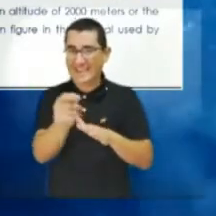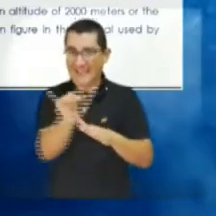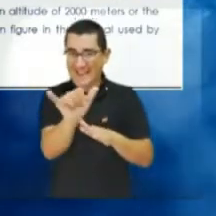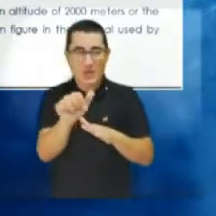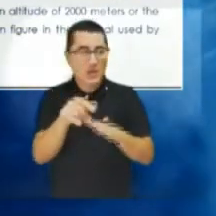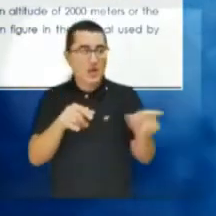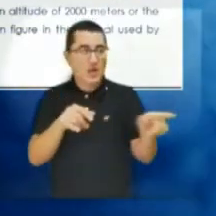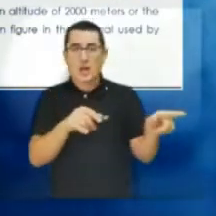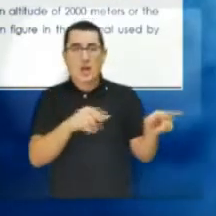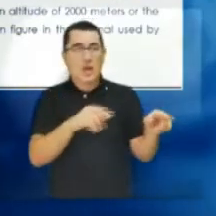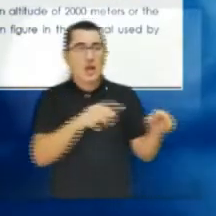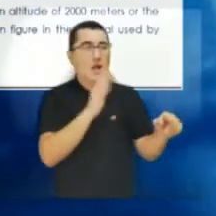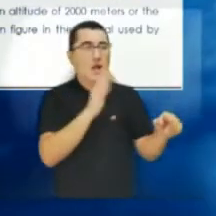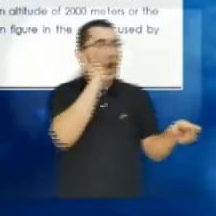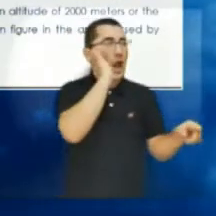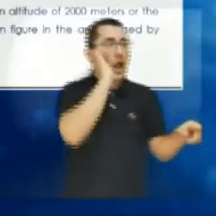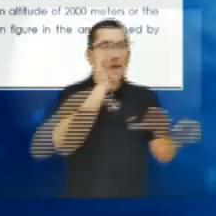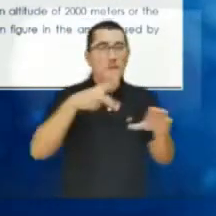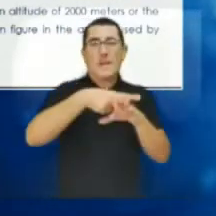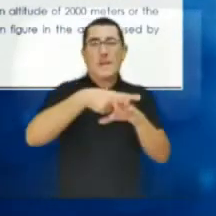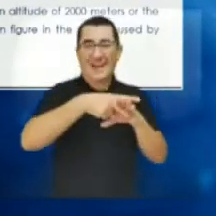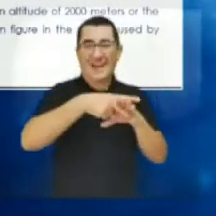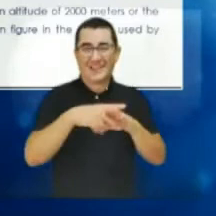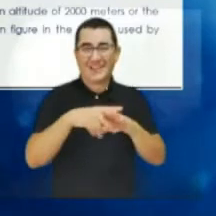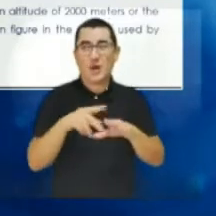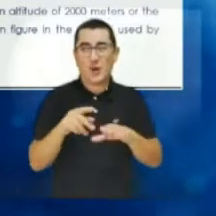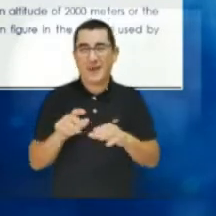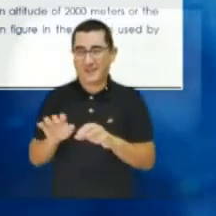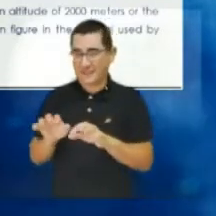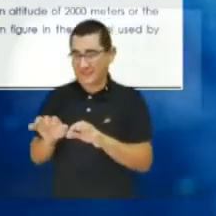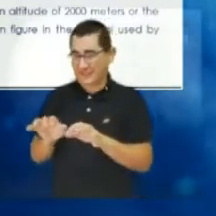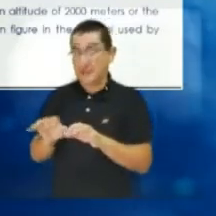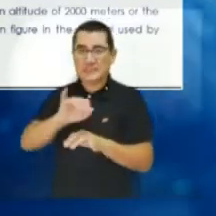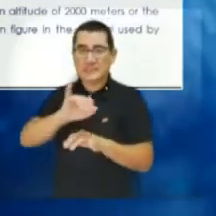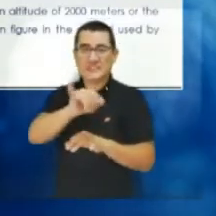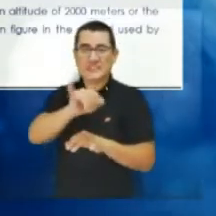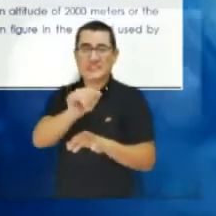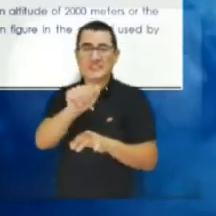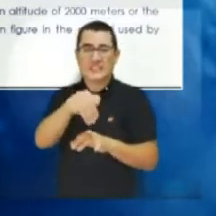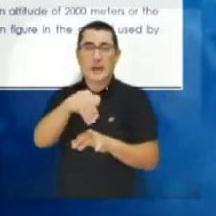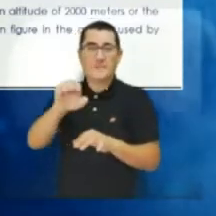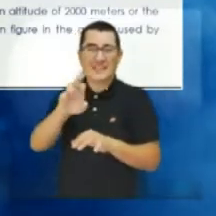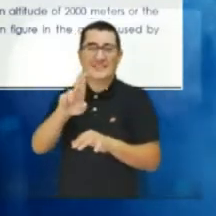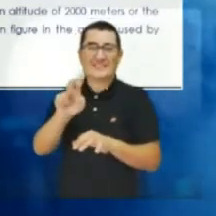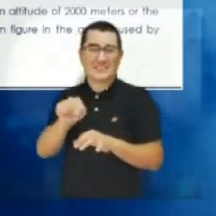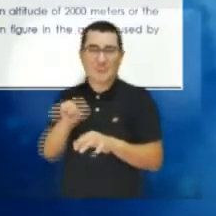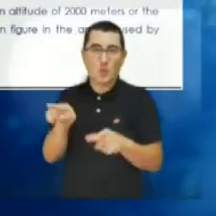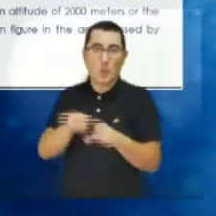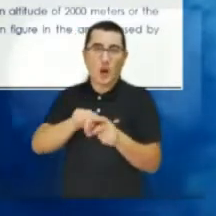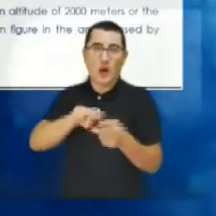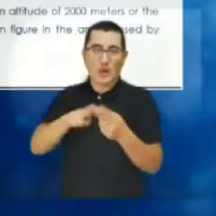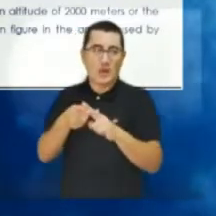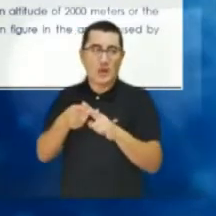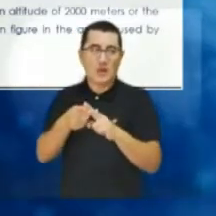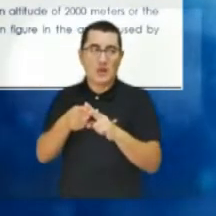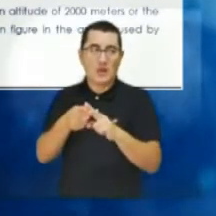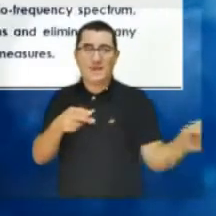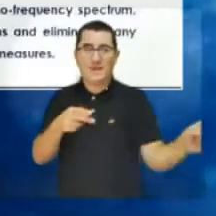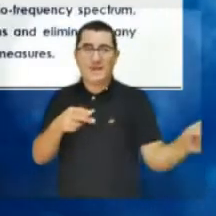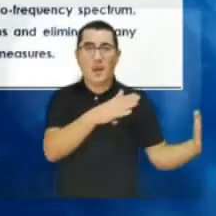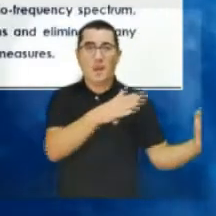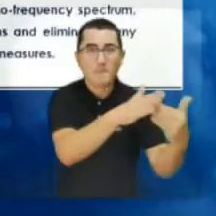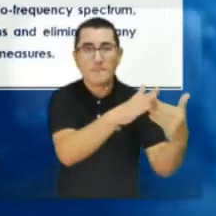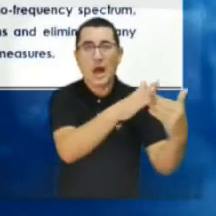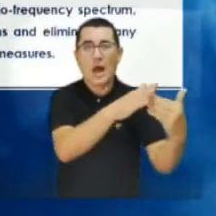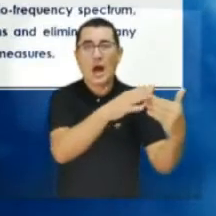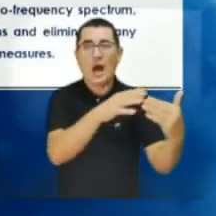in a large space around just with a very small jammer of 10 euros or $10. So for that,